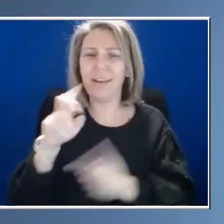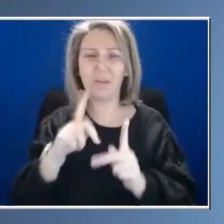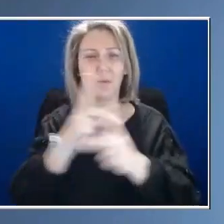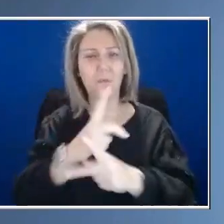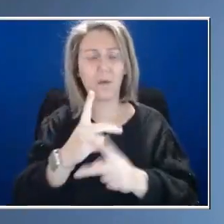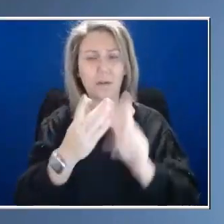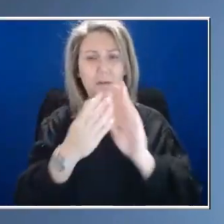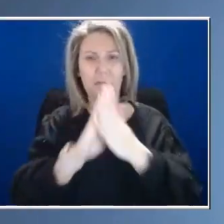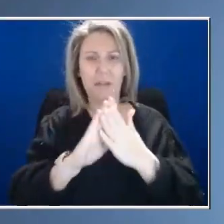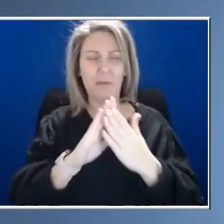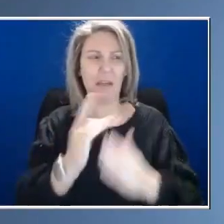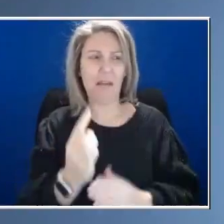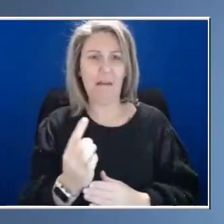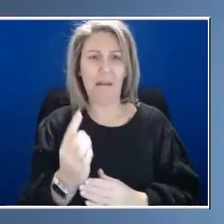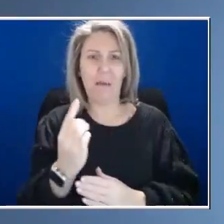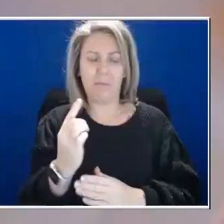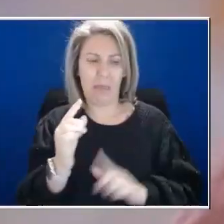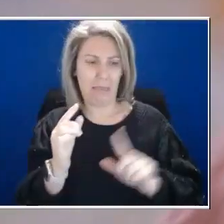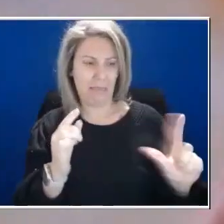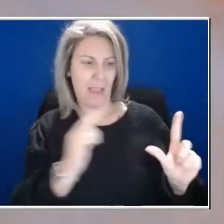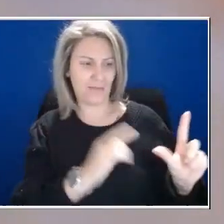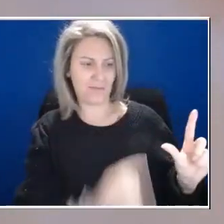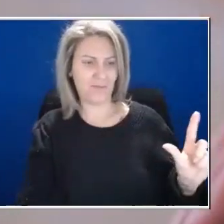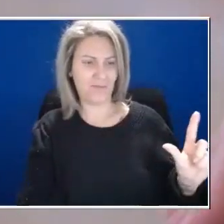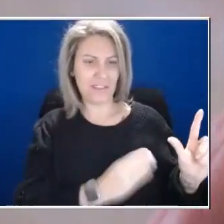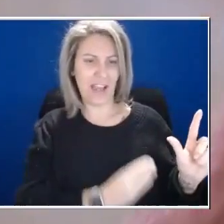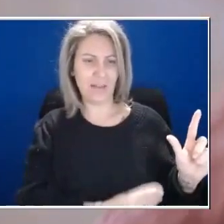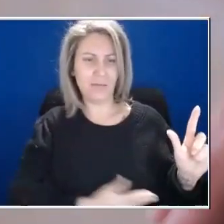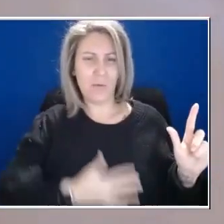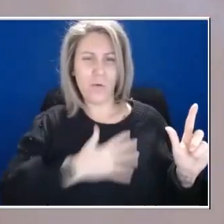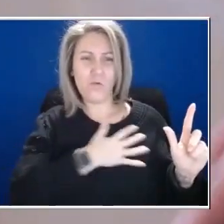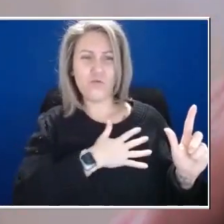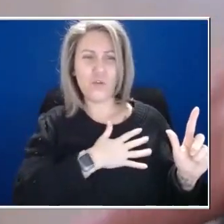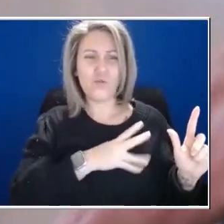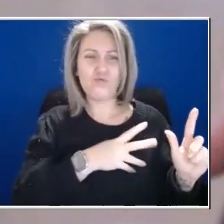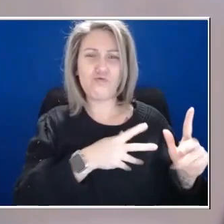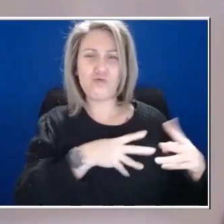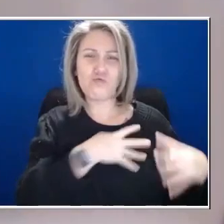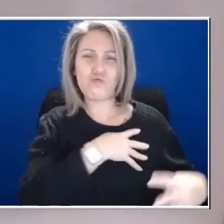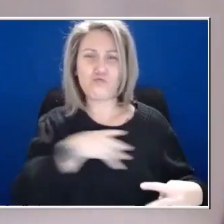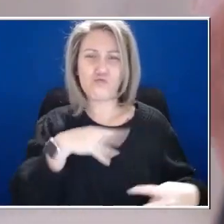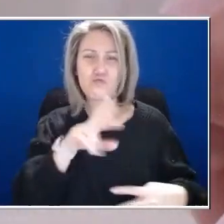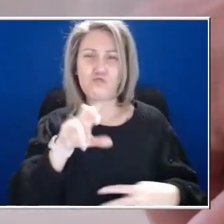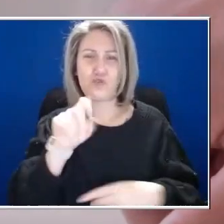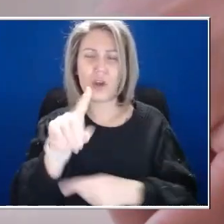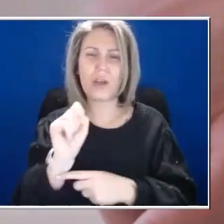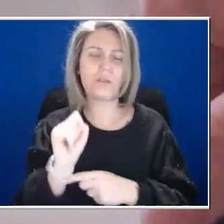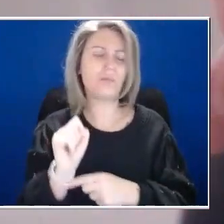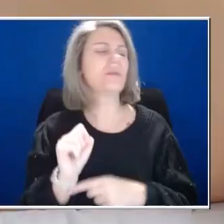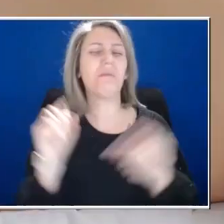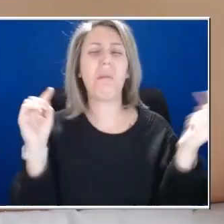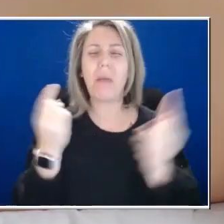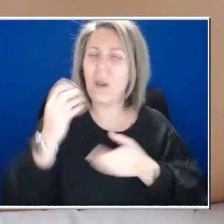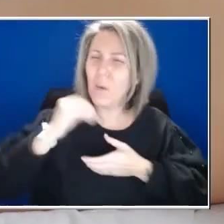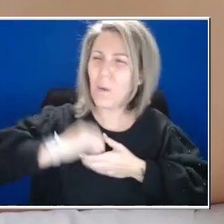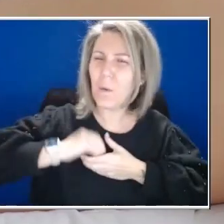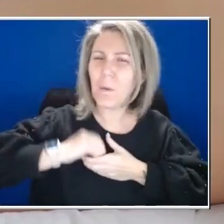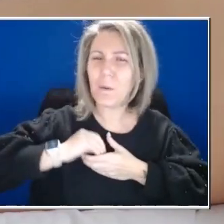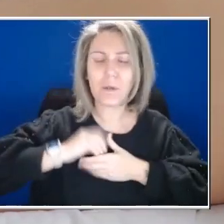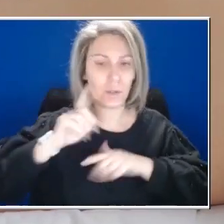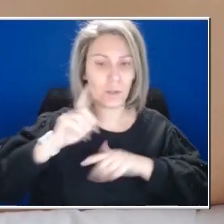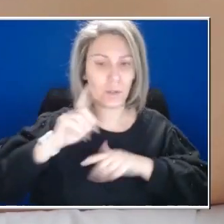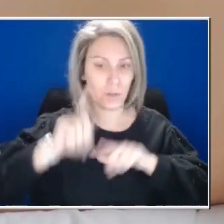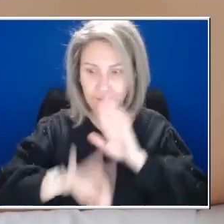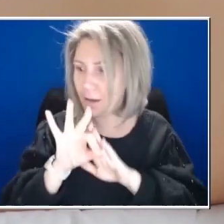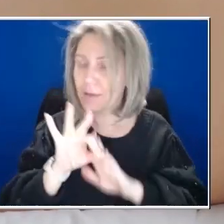up my left side into my rib cage. Even more maddening, it was a pain deep inside her. Sherry couldn't find it, couldn't